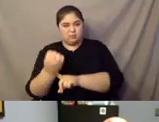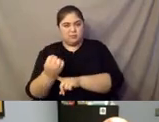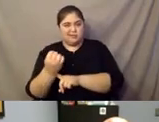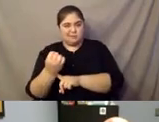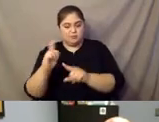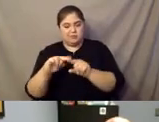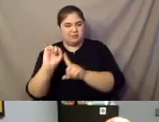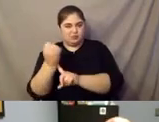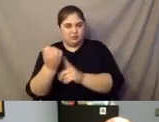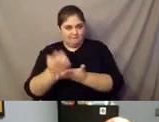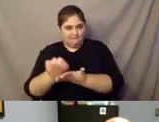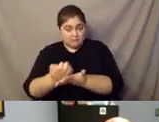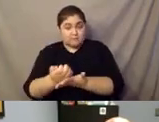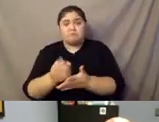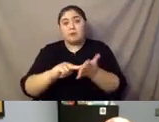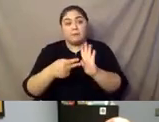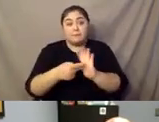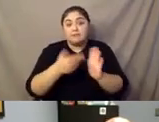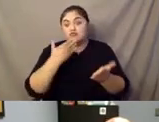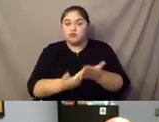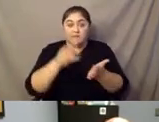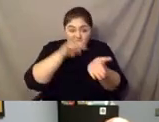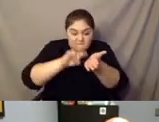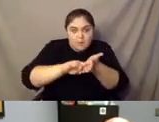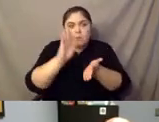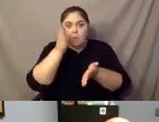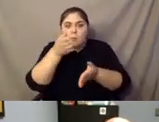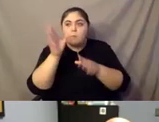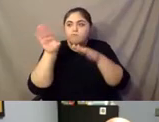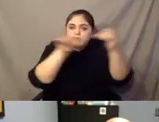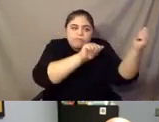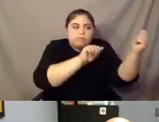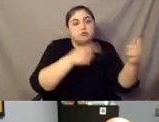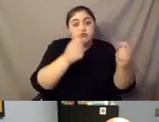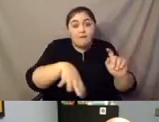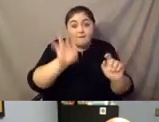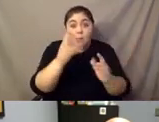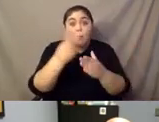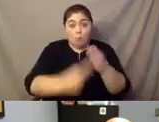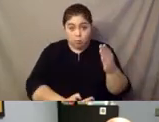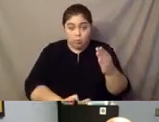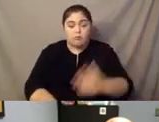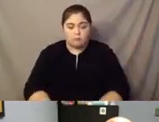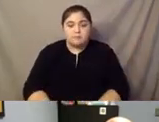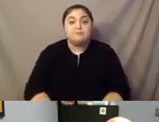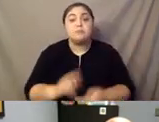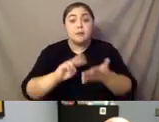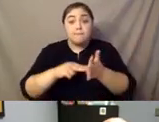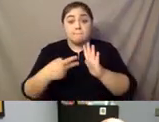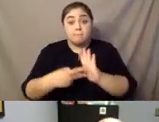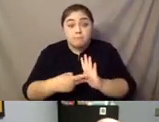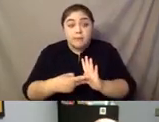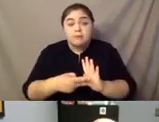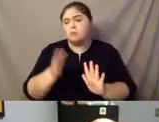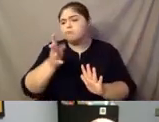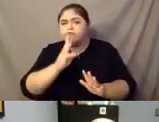So basically any good investigation is going to go out and try to find both. What that means is we talk to